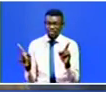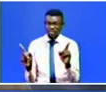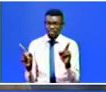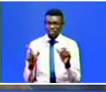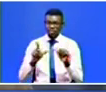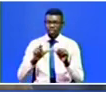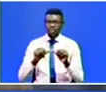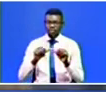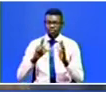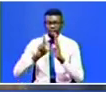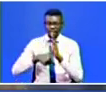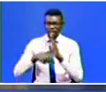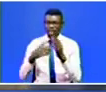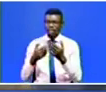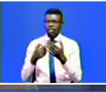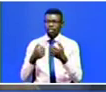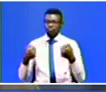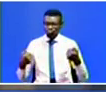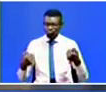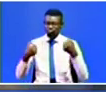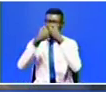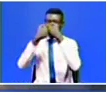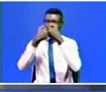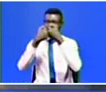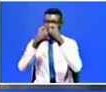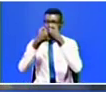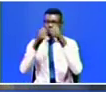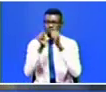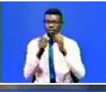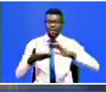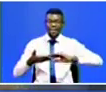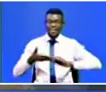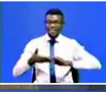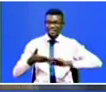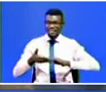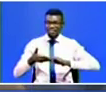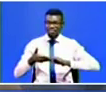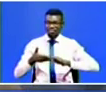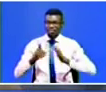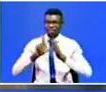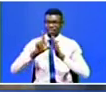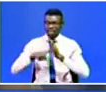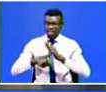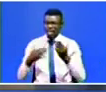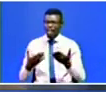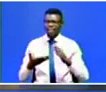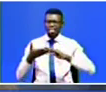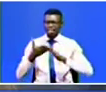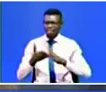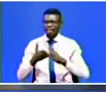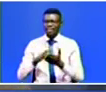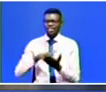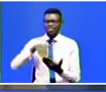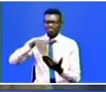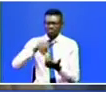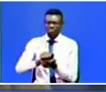in the process, it collided head-on with a trailer, and this trailer squeezed it against another trailer that was heading in the